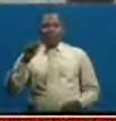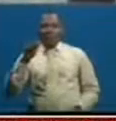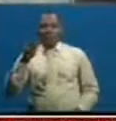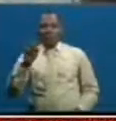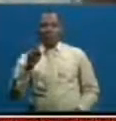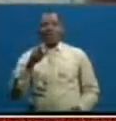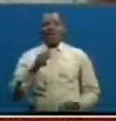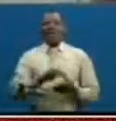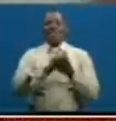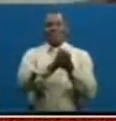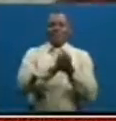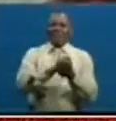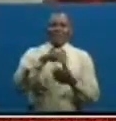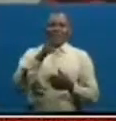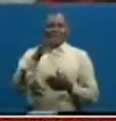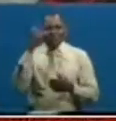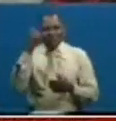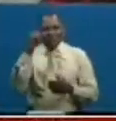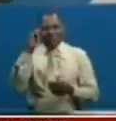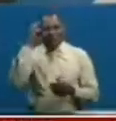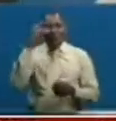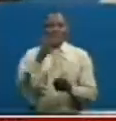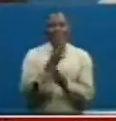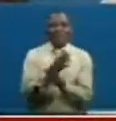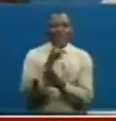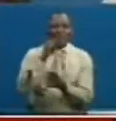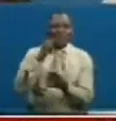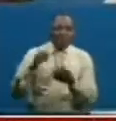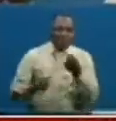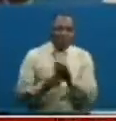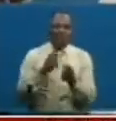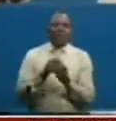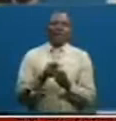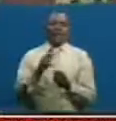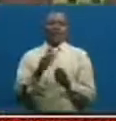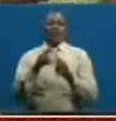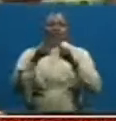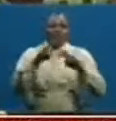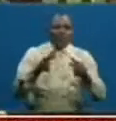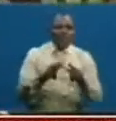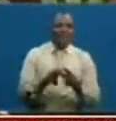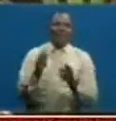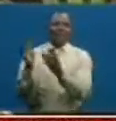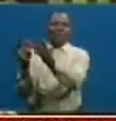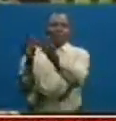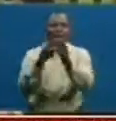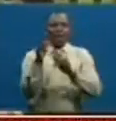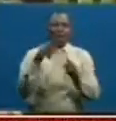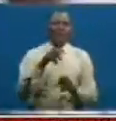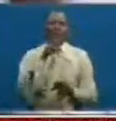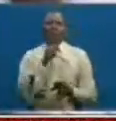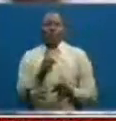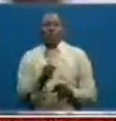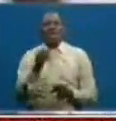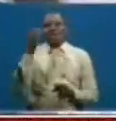GBC's appreciation to the German government. He emphasized the need to go to the rural areas and contact elderly persons